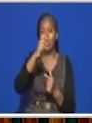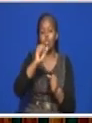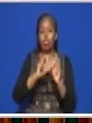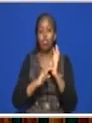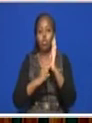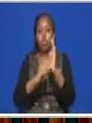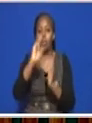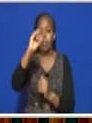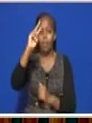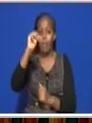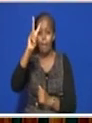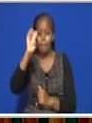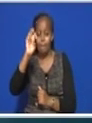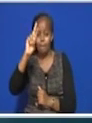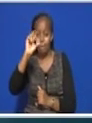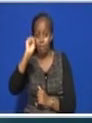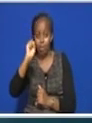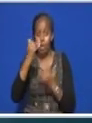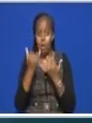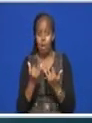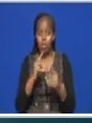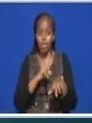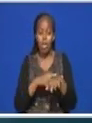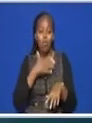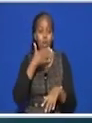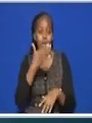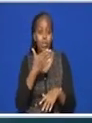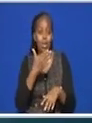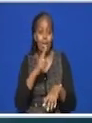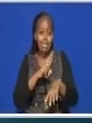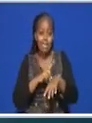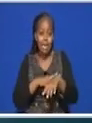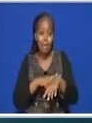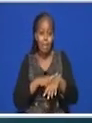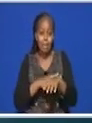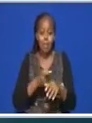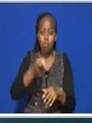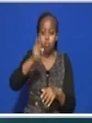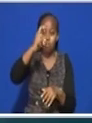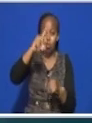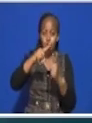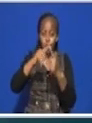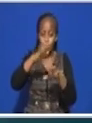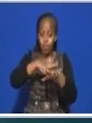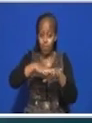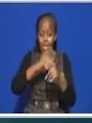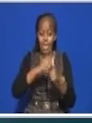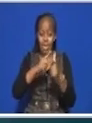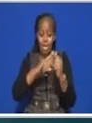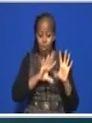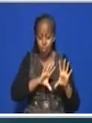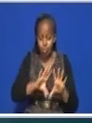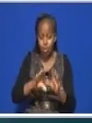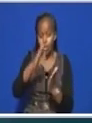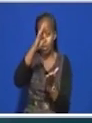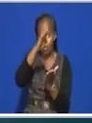to this question as the bubble rises to the surface, the pressure on it is reduced.